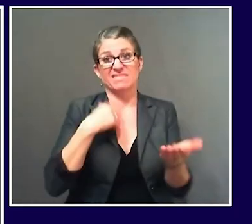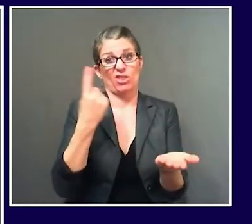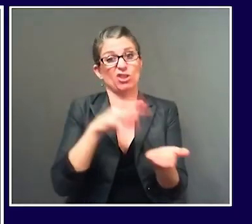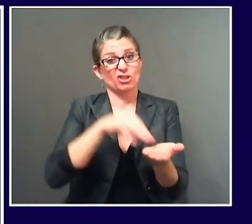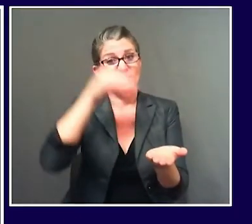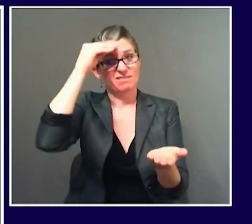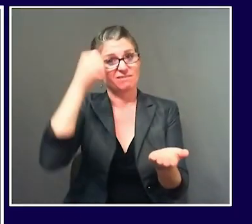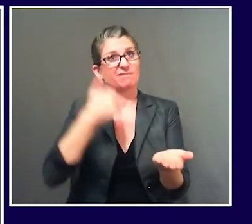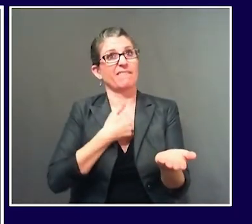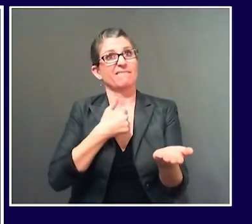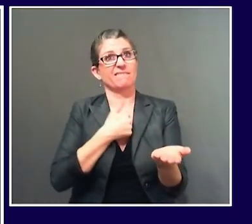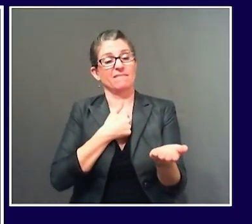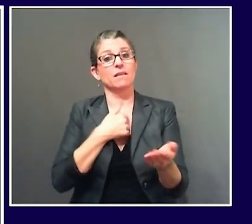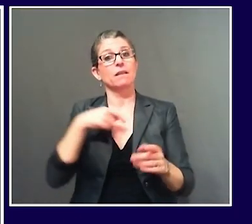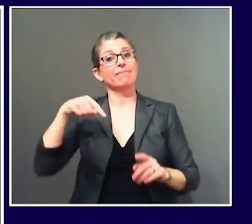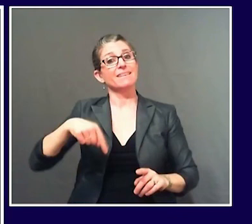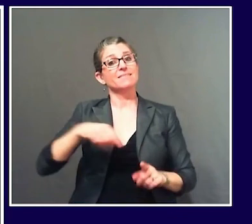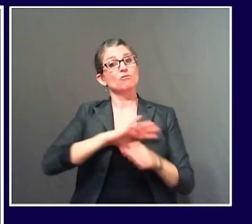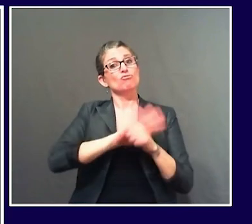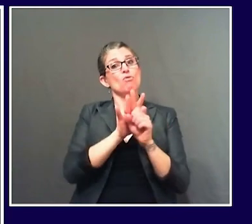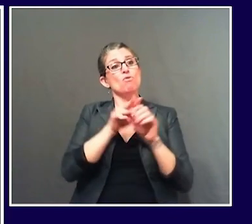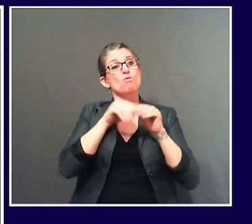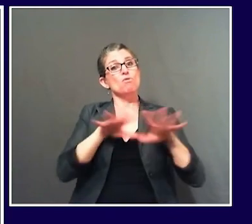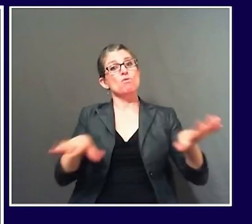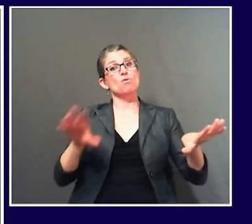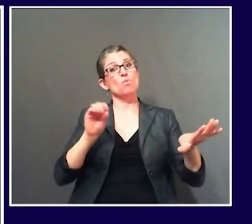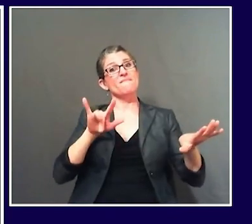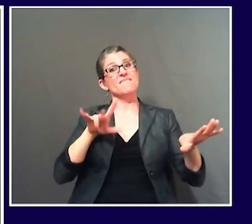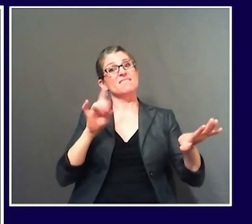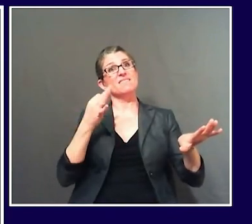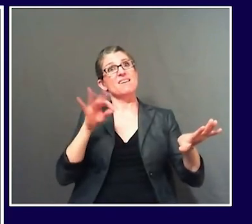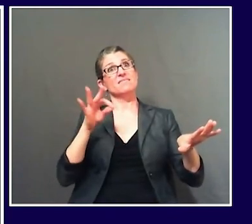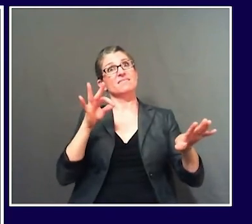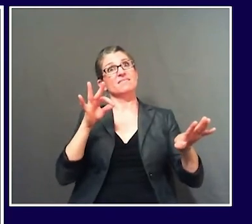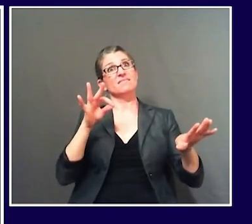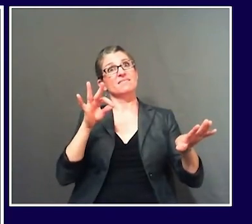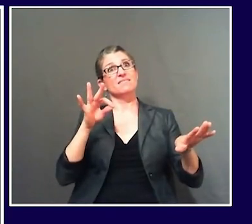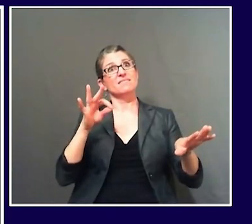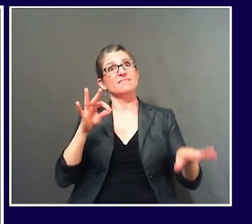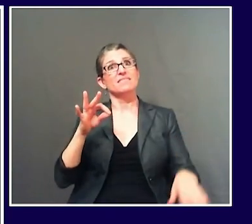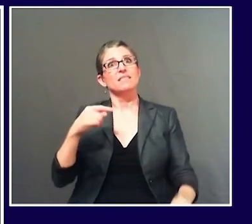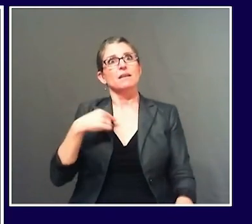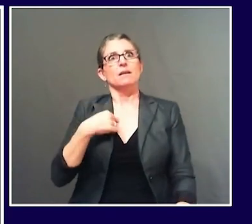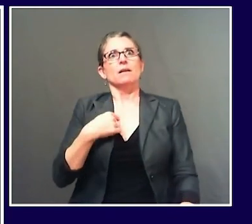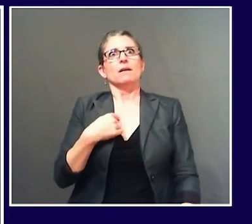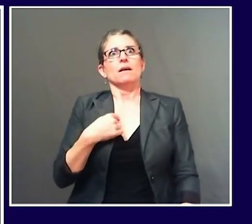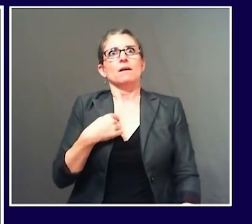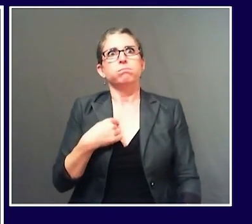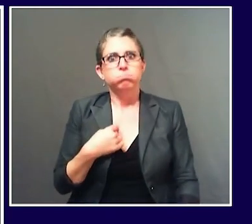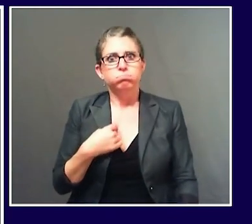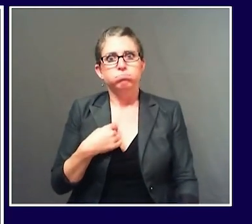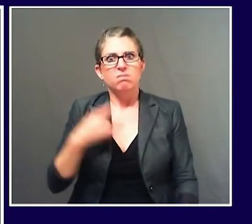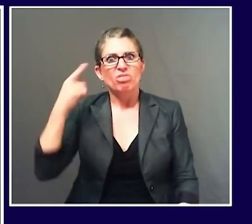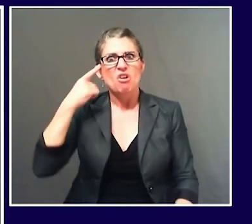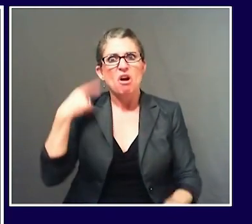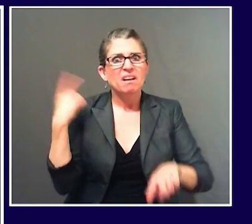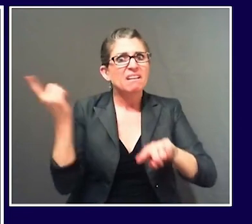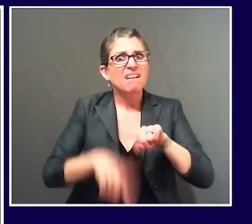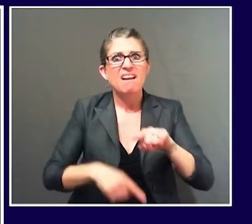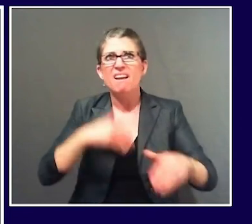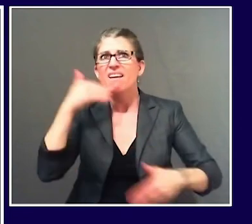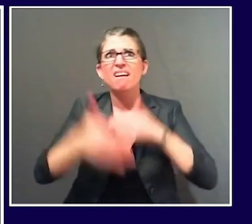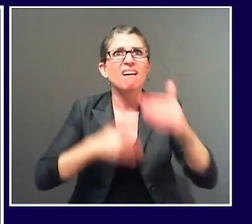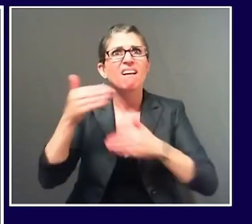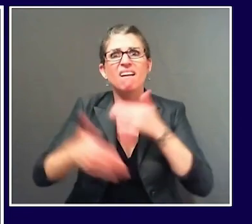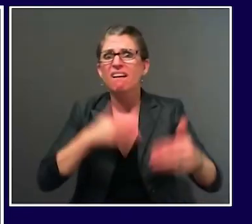is that just when I thought I couldn't change the way that I do business anymore, something happens and we realize we're able to